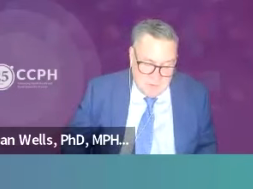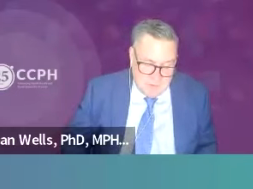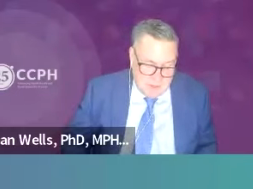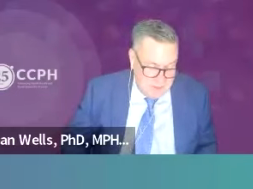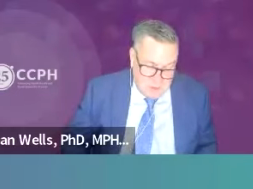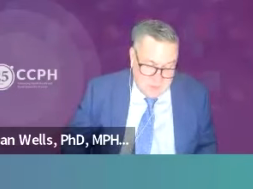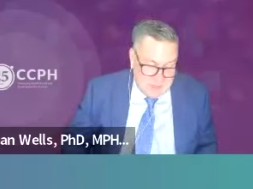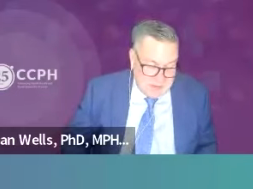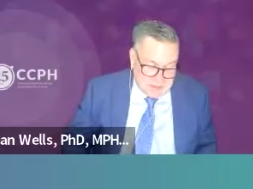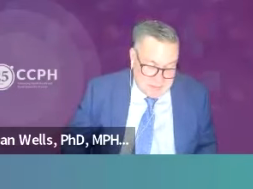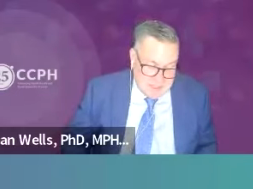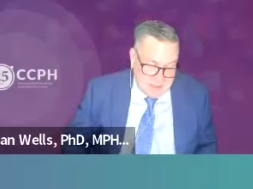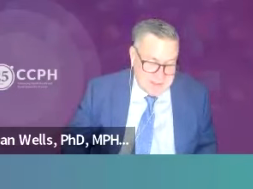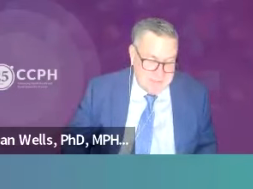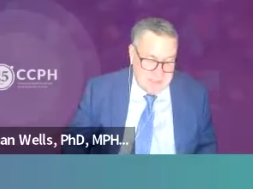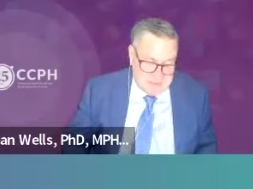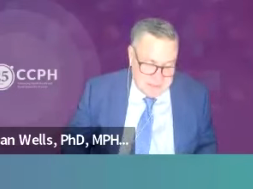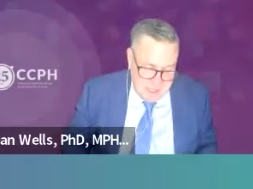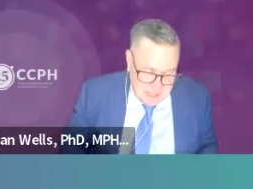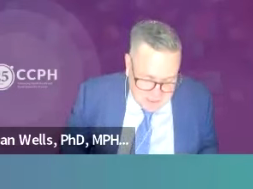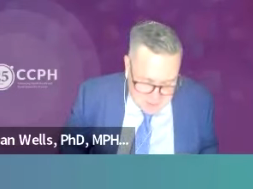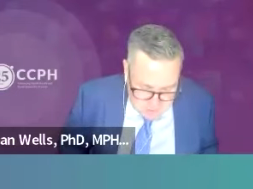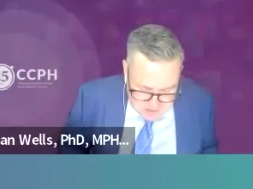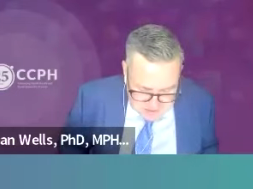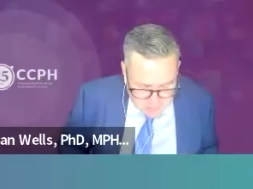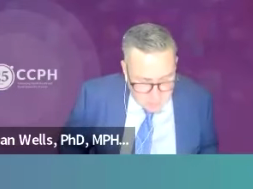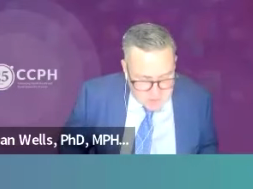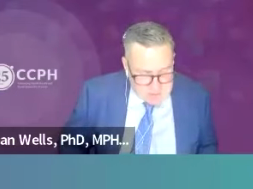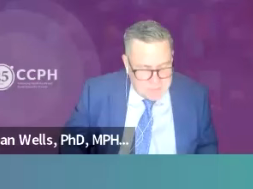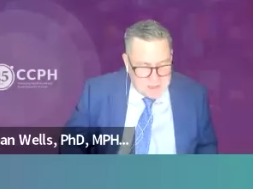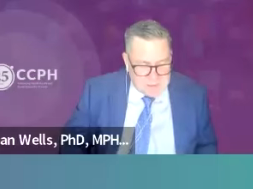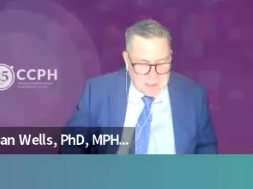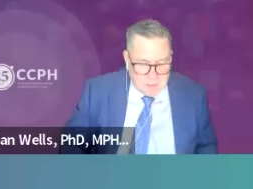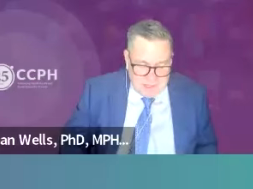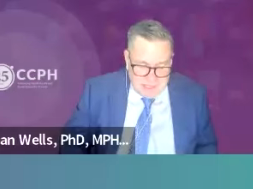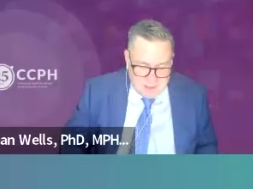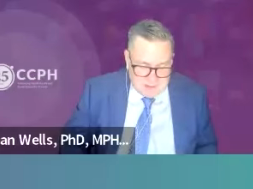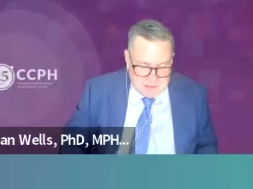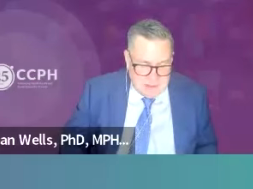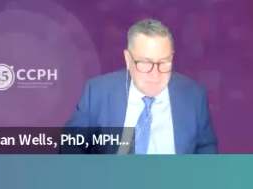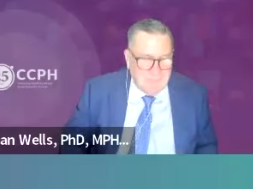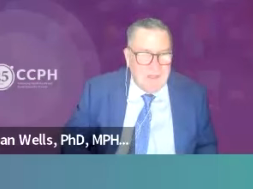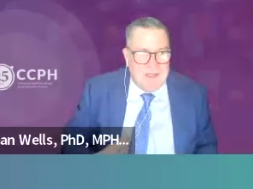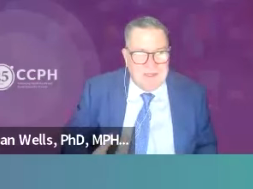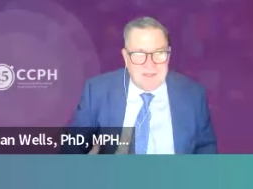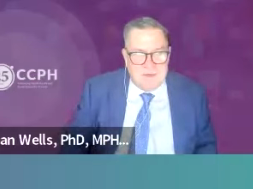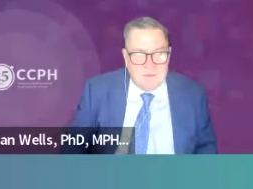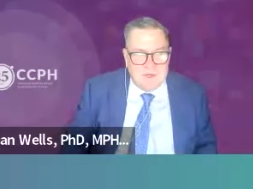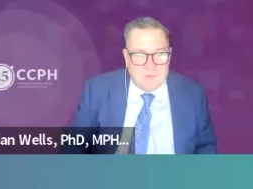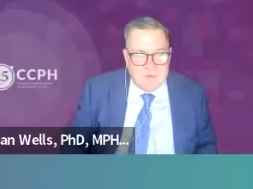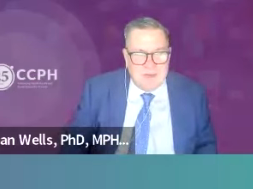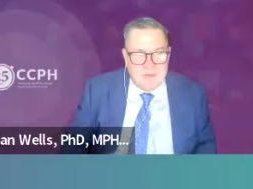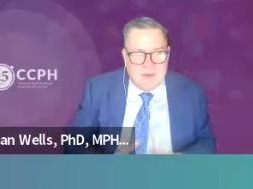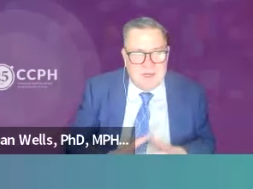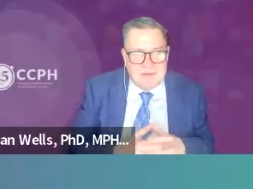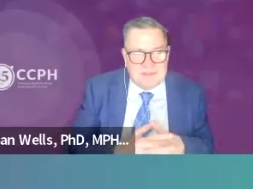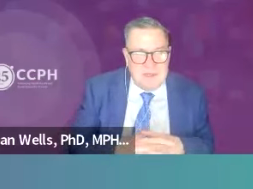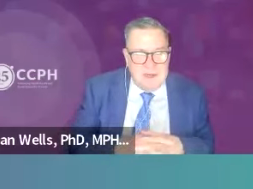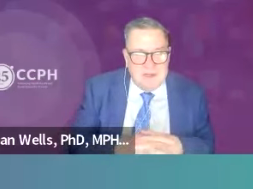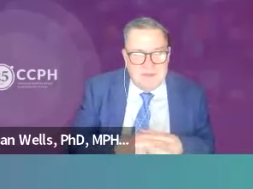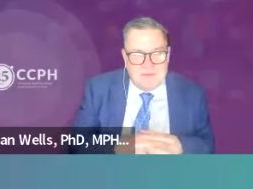of in ethics and medicine at UT Southwestern Medical Center in Dallas. And again, you can read more about